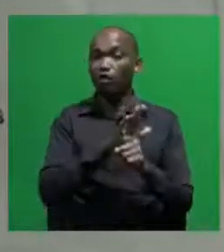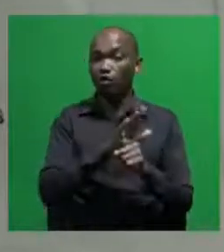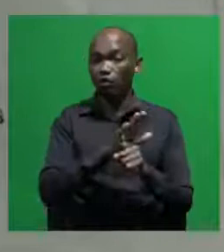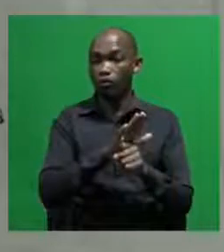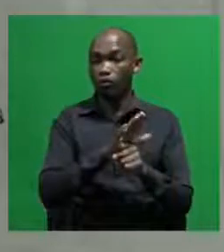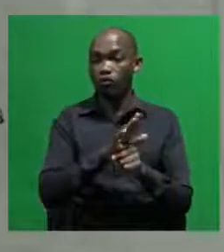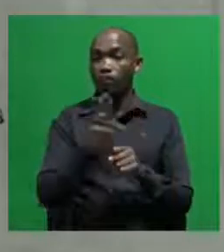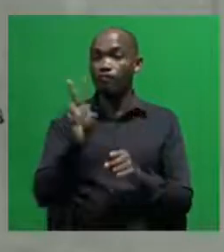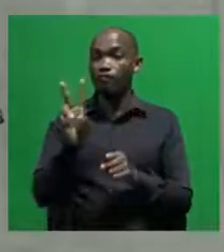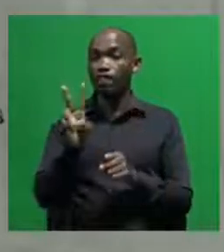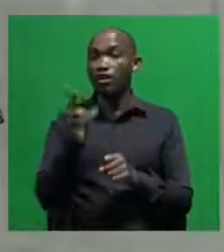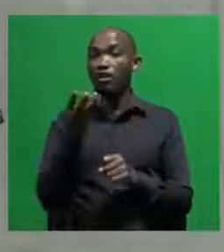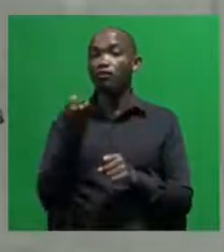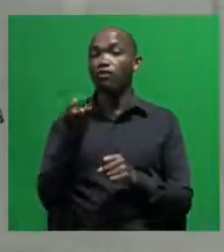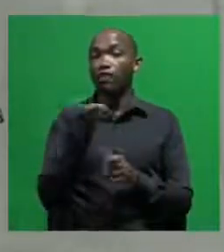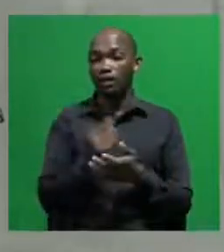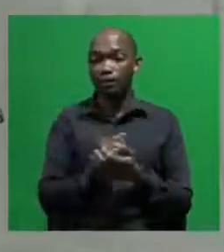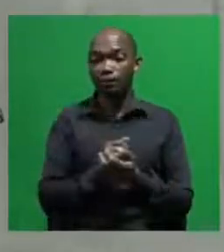spherical ball.